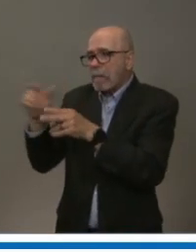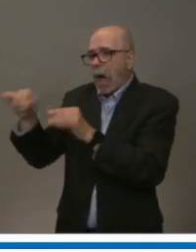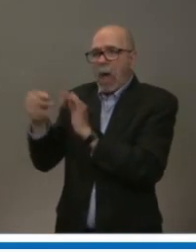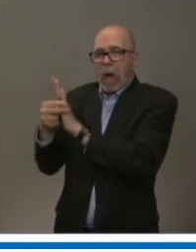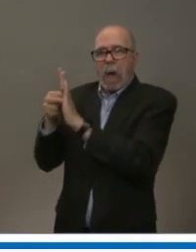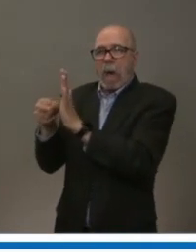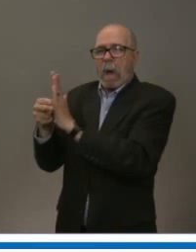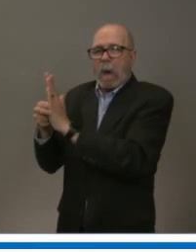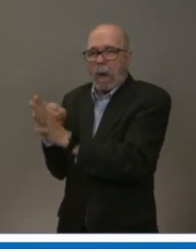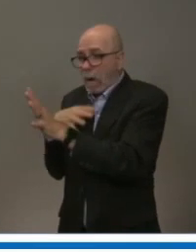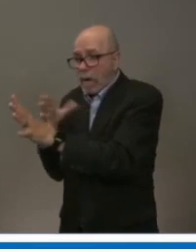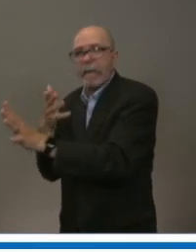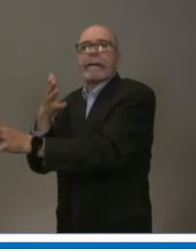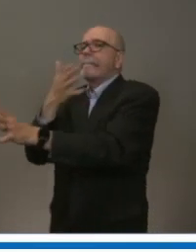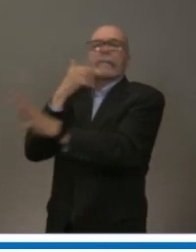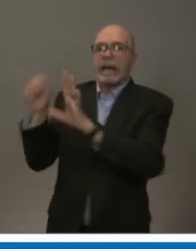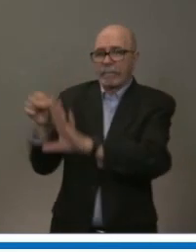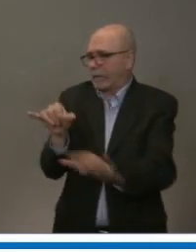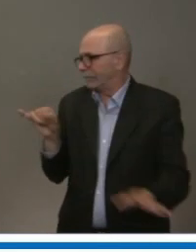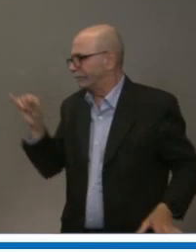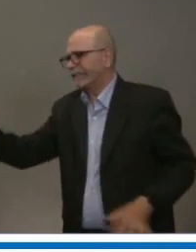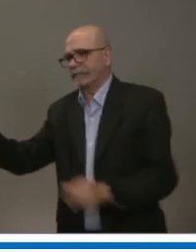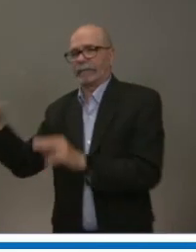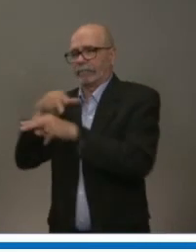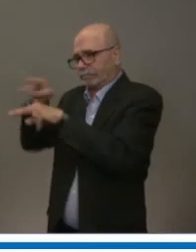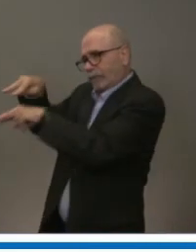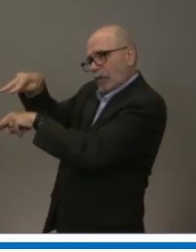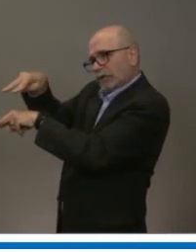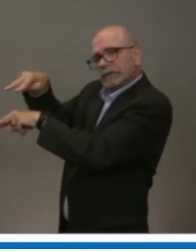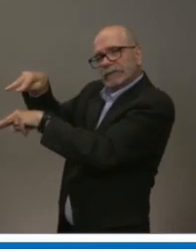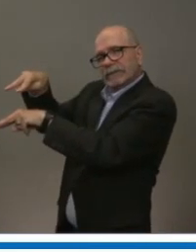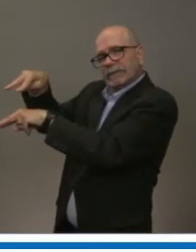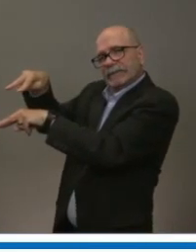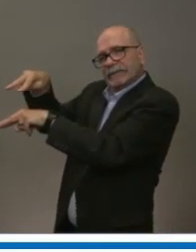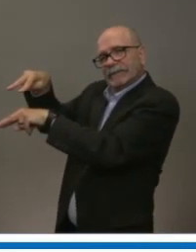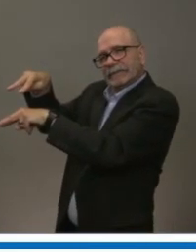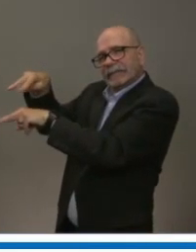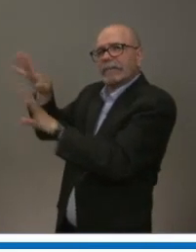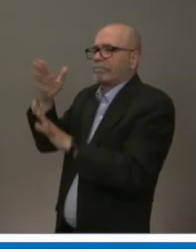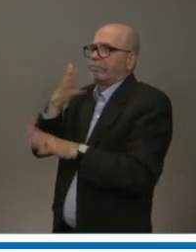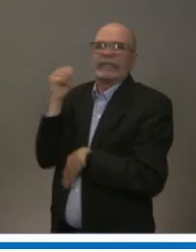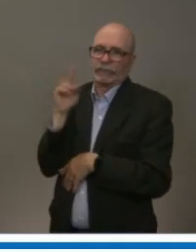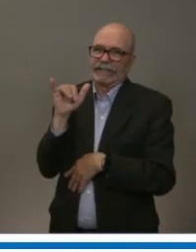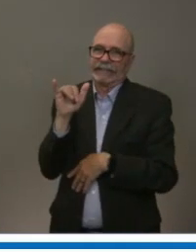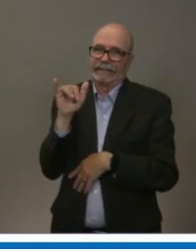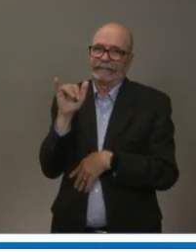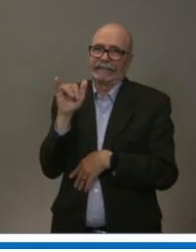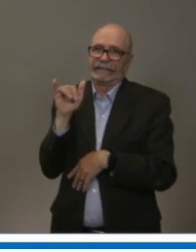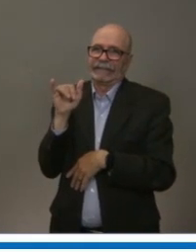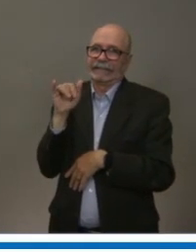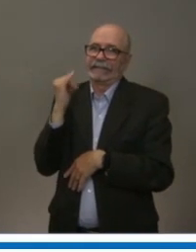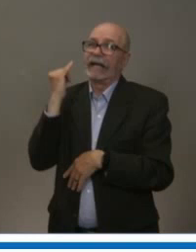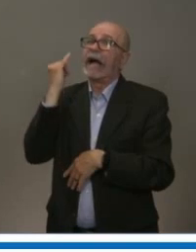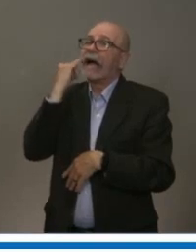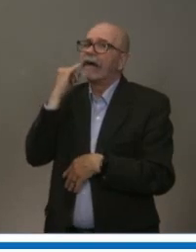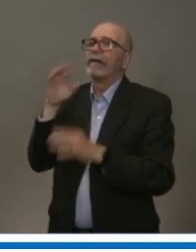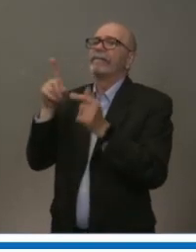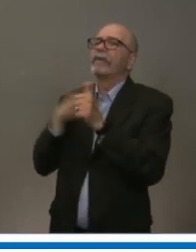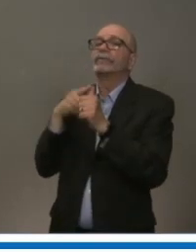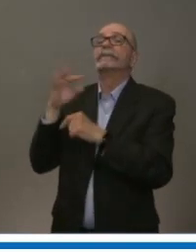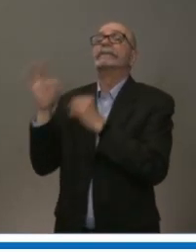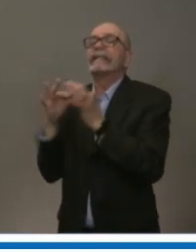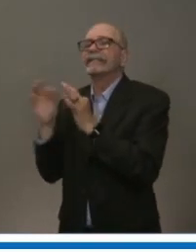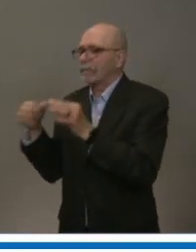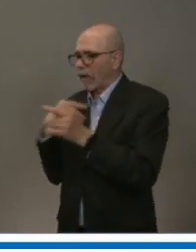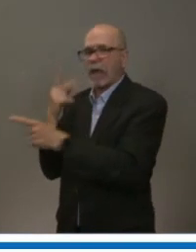And then once we identify them, isolating them, and also identifying and testing their close contacts, because that's